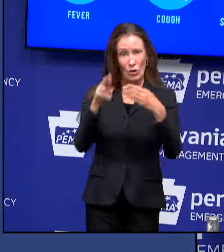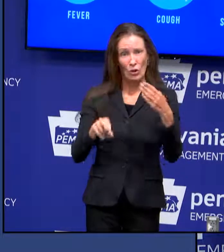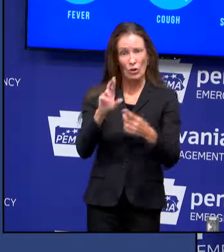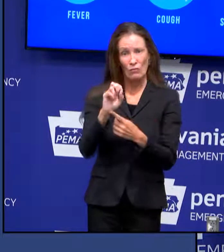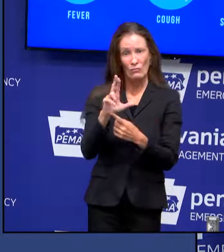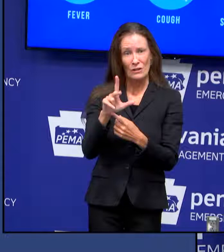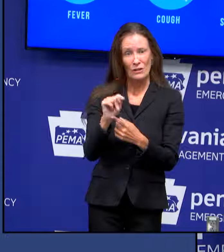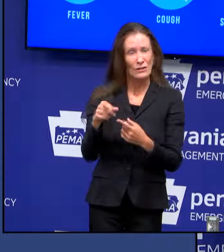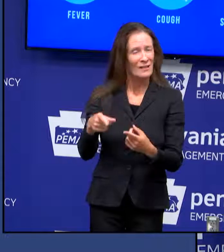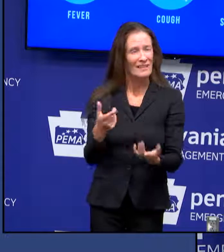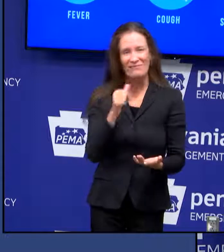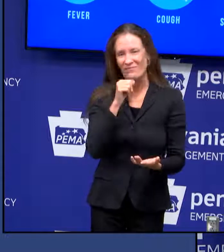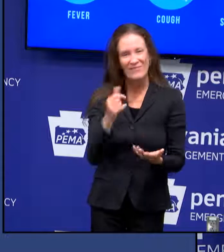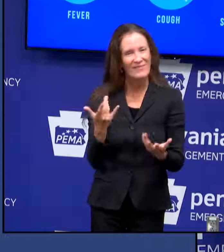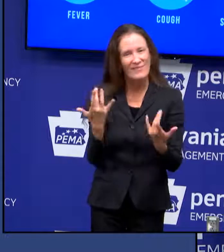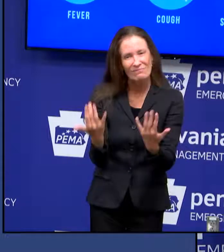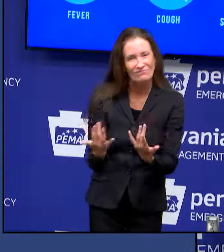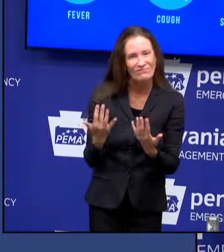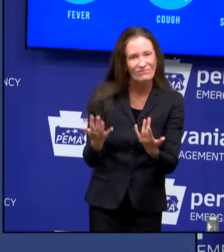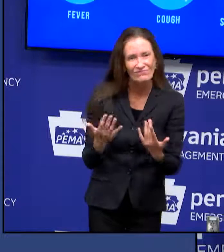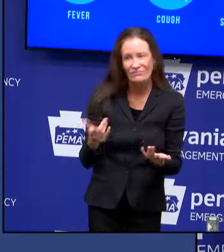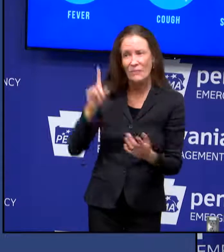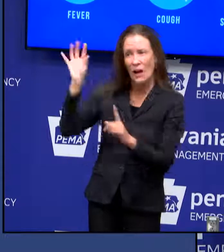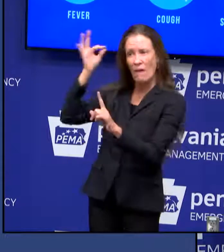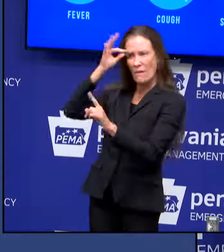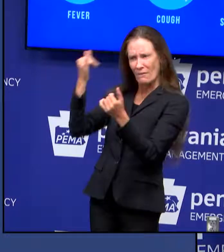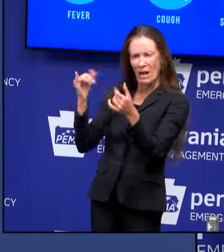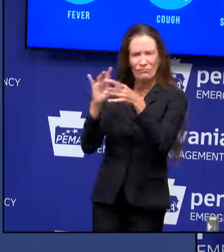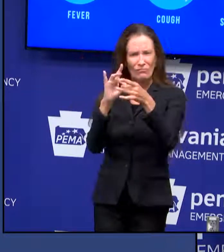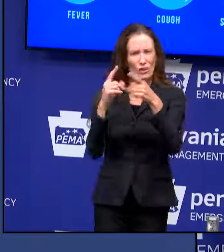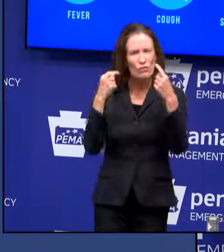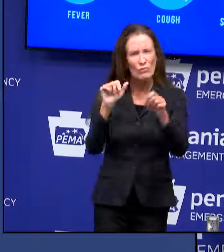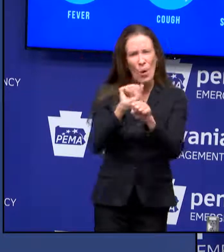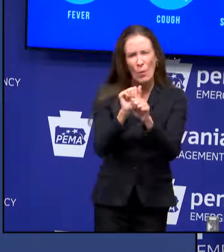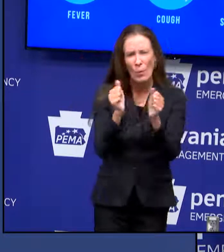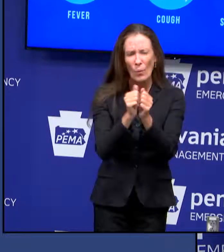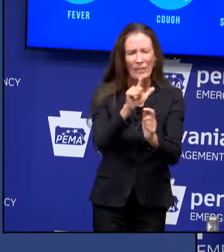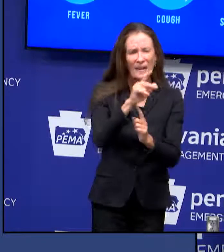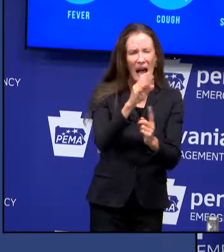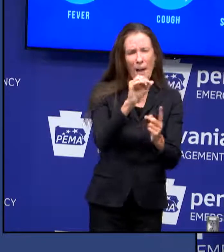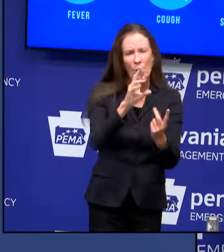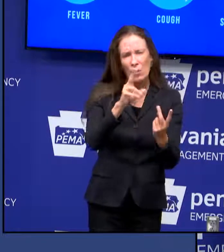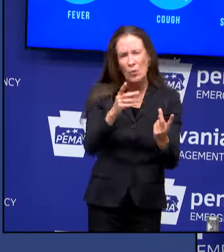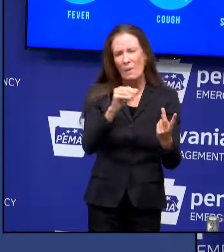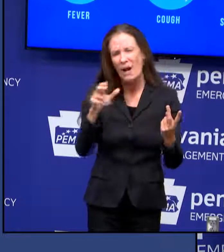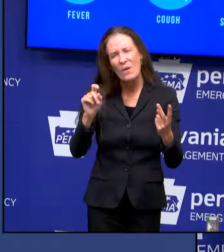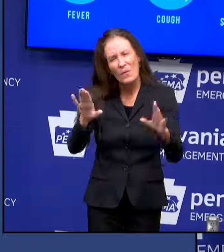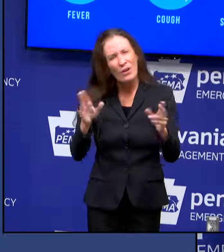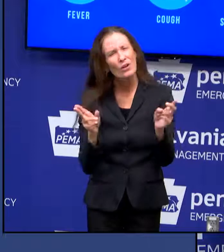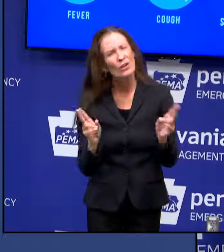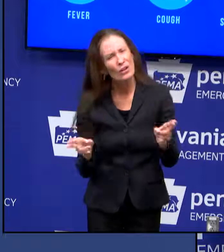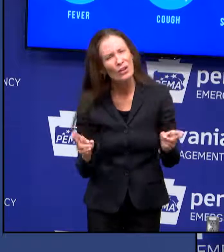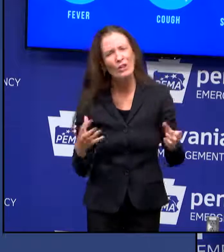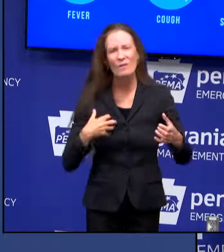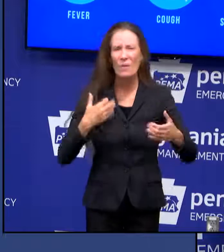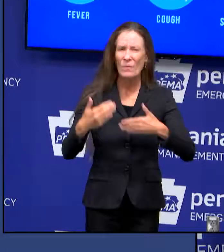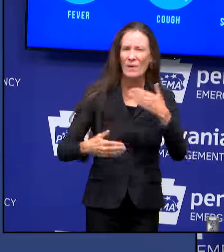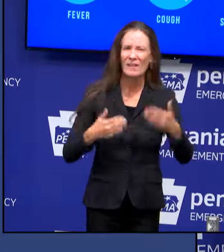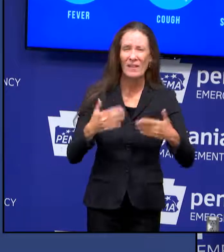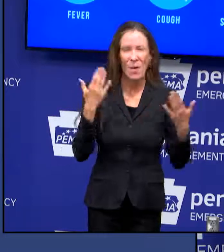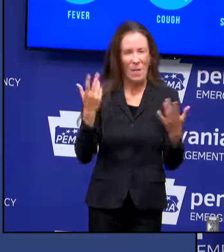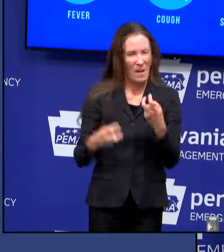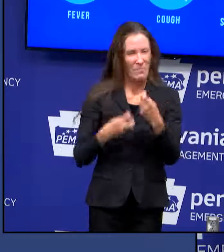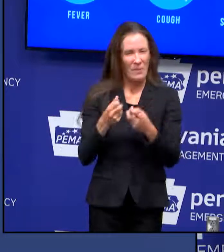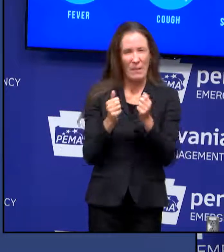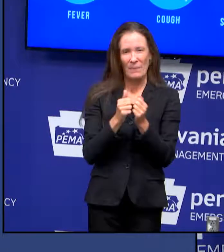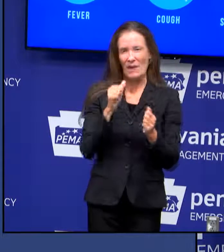Quest to increase their ability to do that. And as the governor said, there are issues in terms of reagents, and we're trying to source reagents throughout the world.